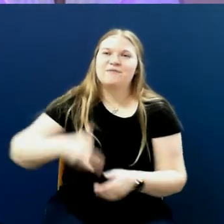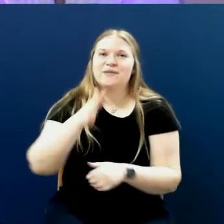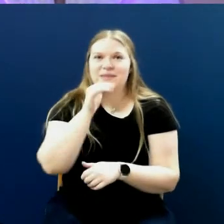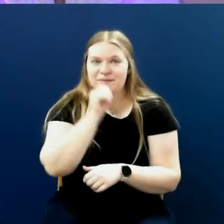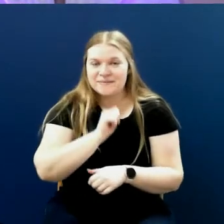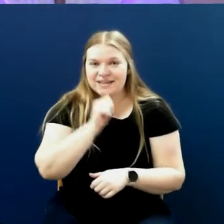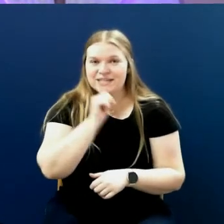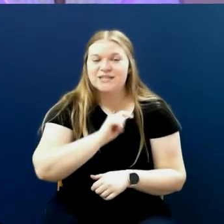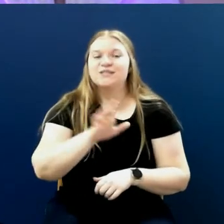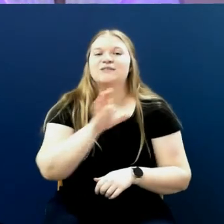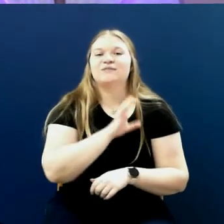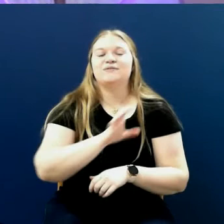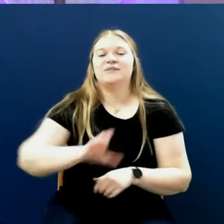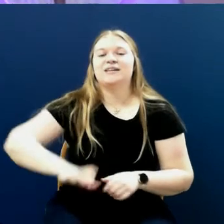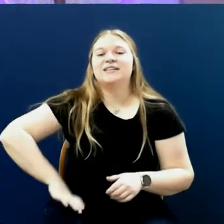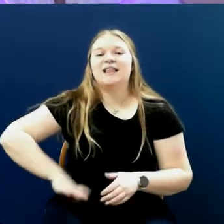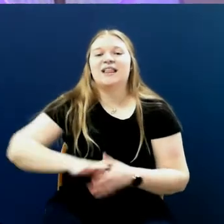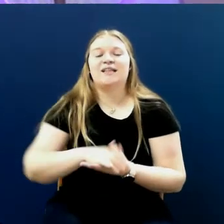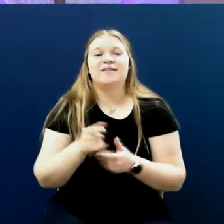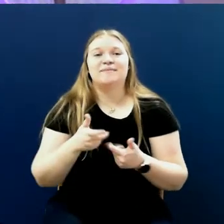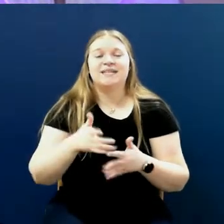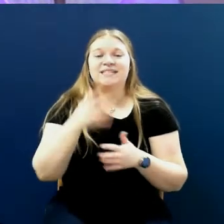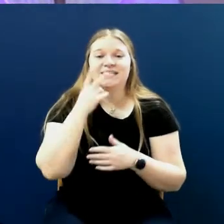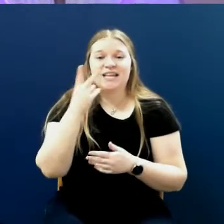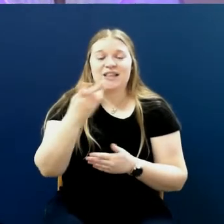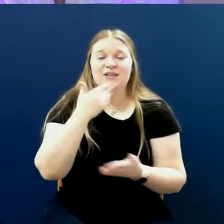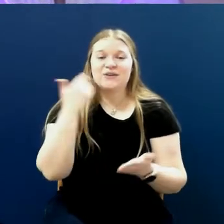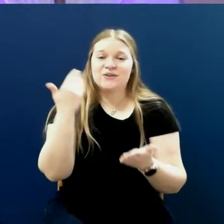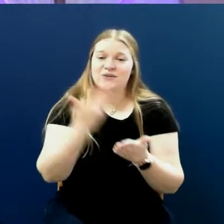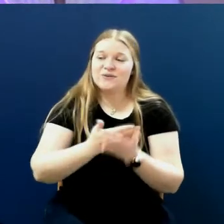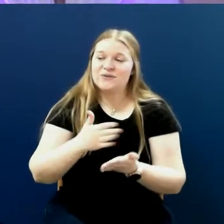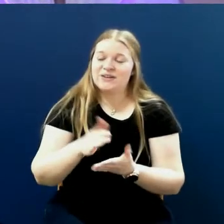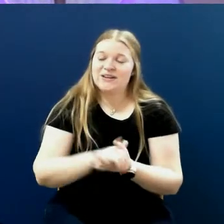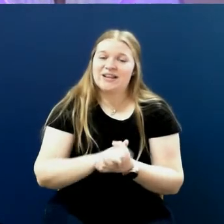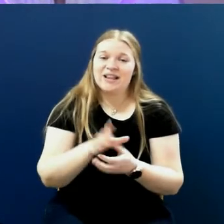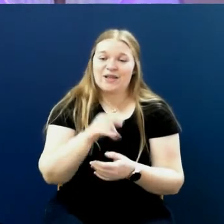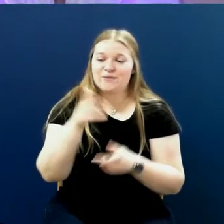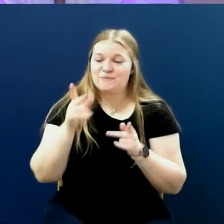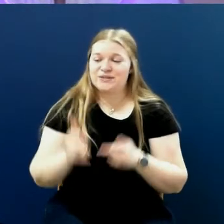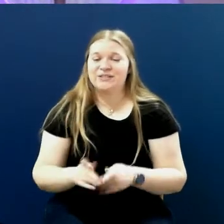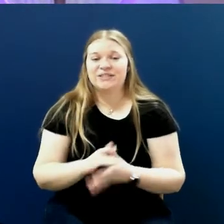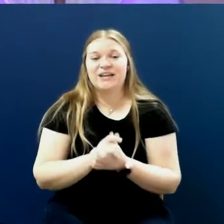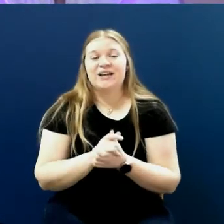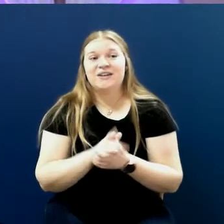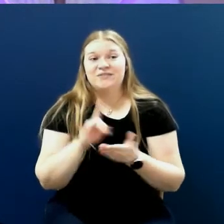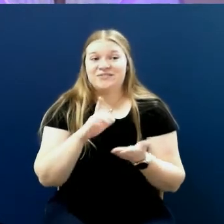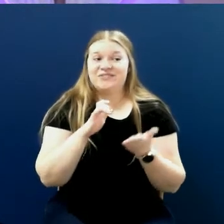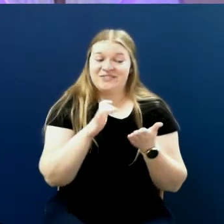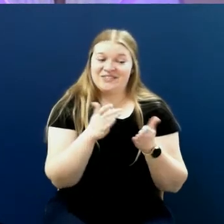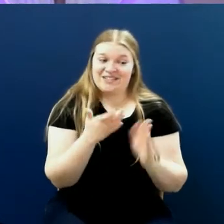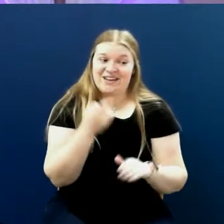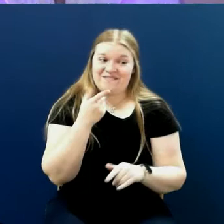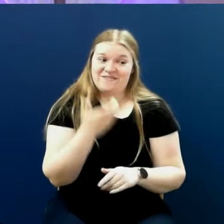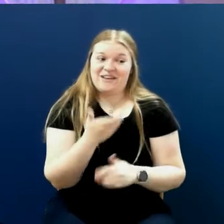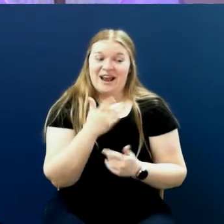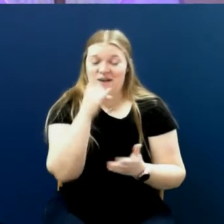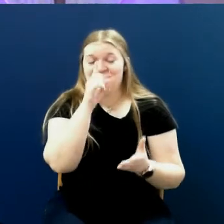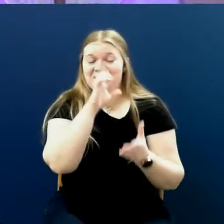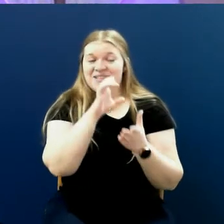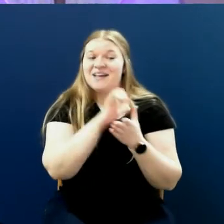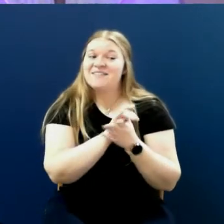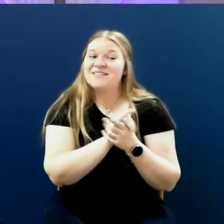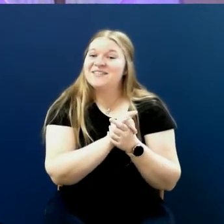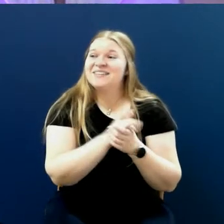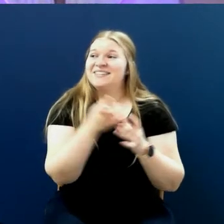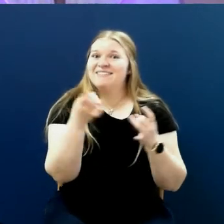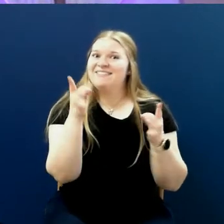patience of Christ. Lord, let me see the good in this other person. Lord, you died for them. And I really believe they're a dirty,